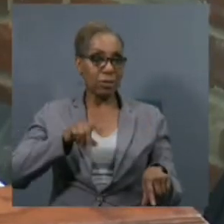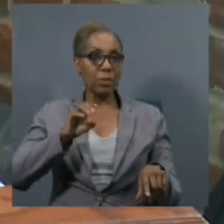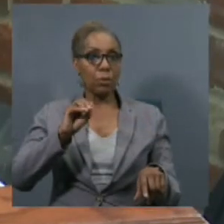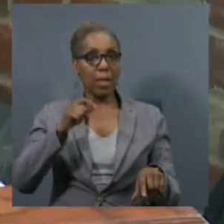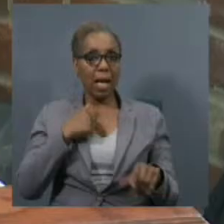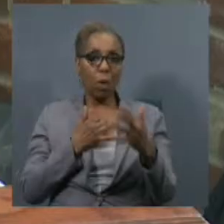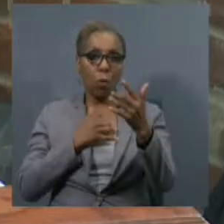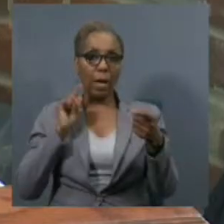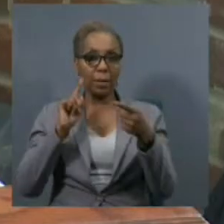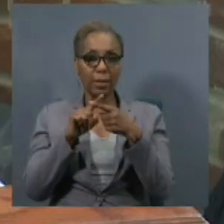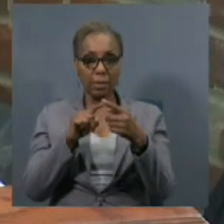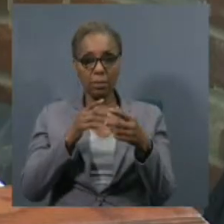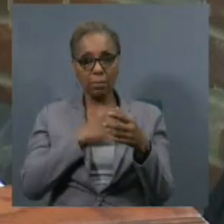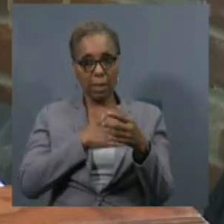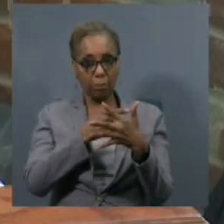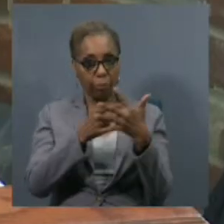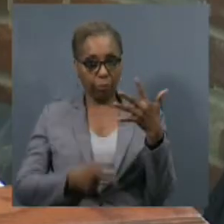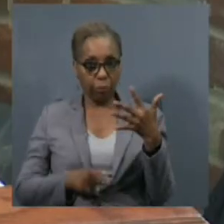being answered.